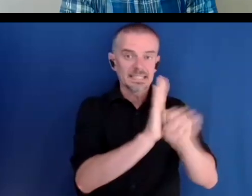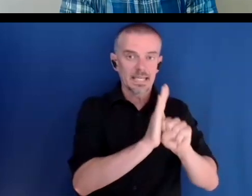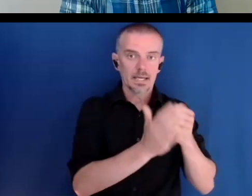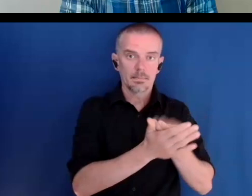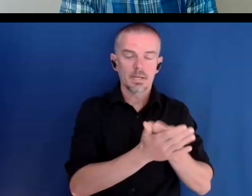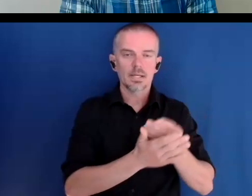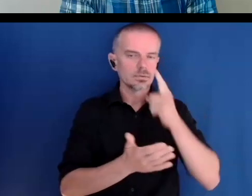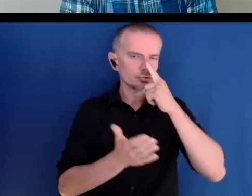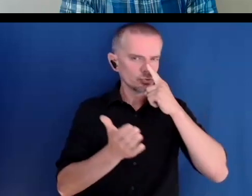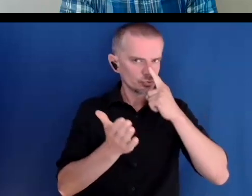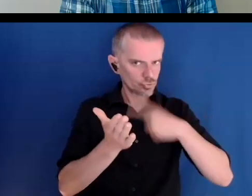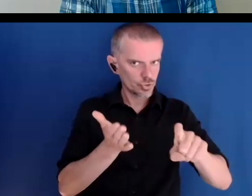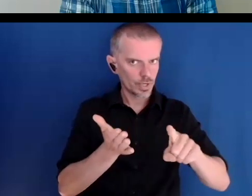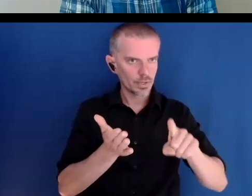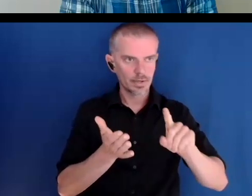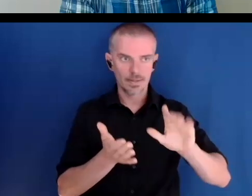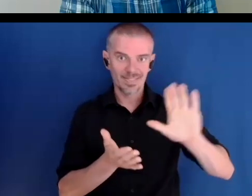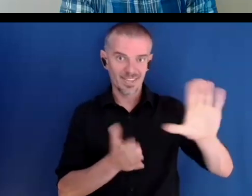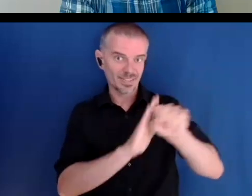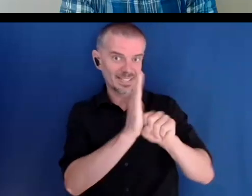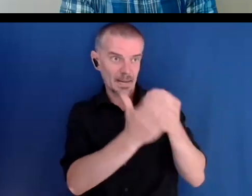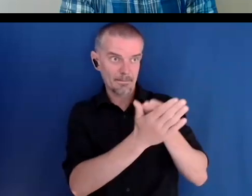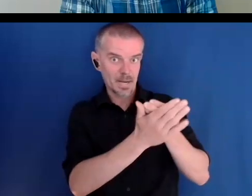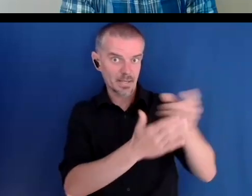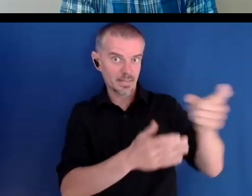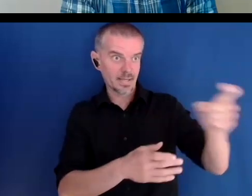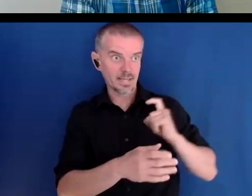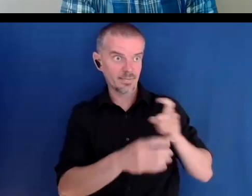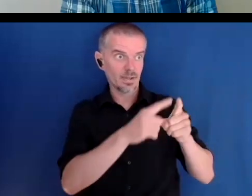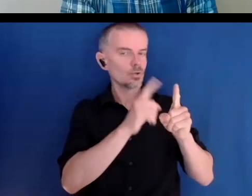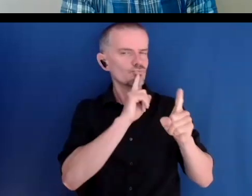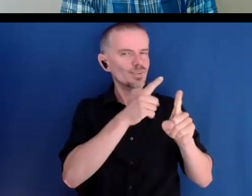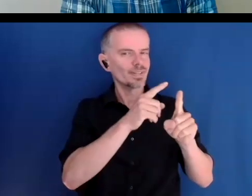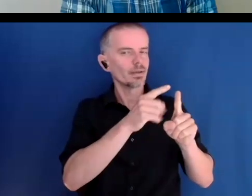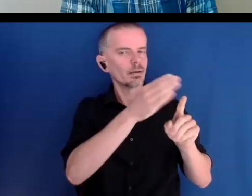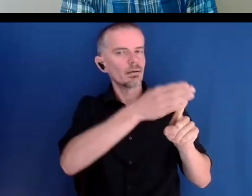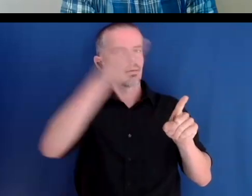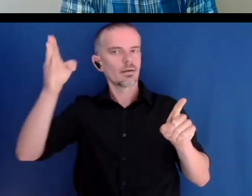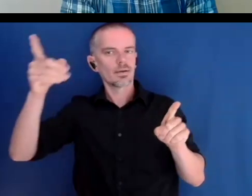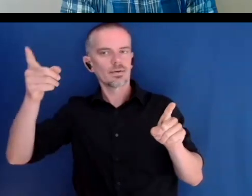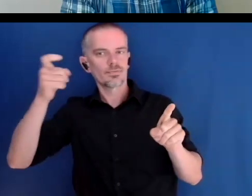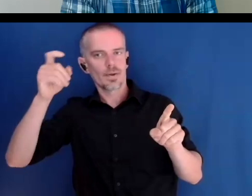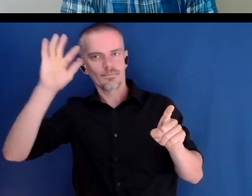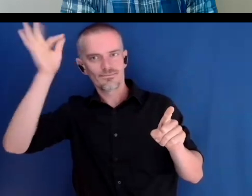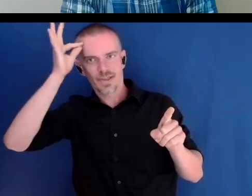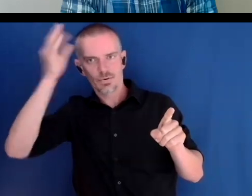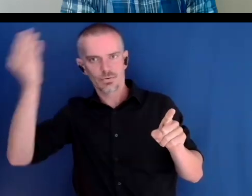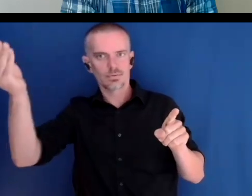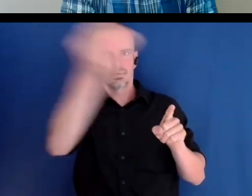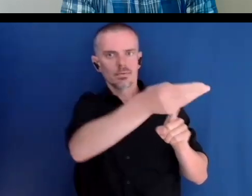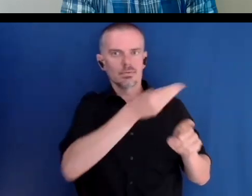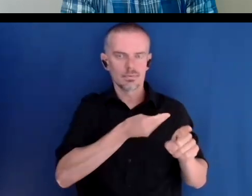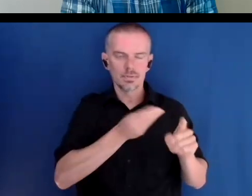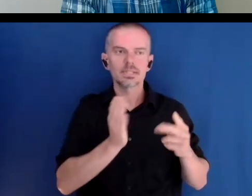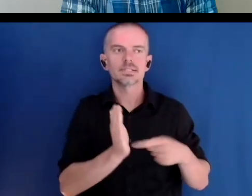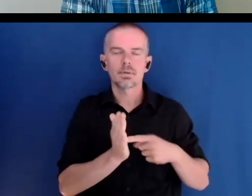to check and make sure that that funding coming through the state didn't come from a federal grant, because sometimes that